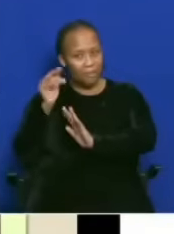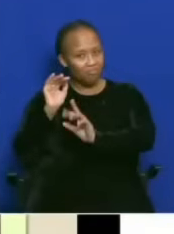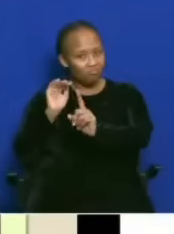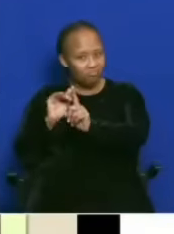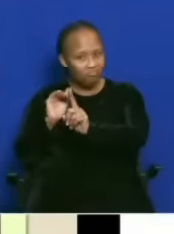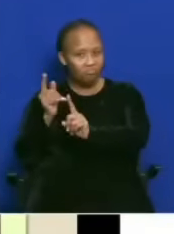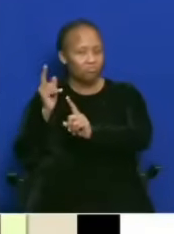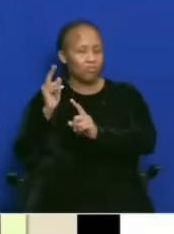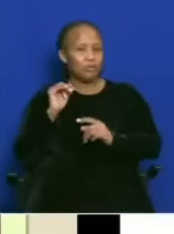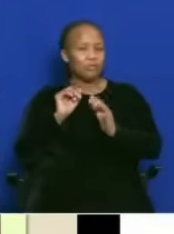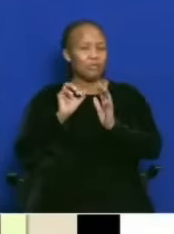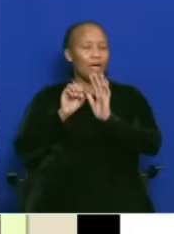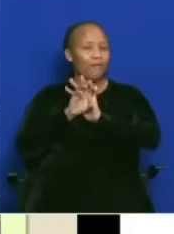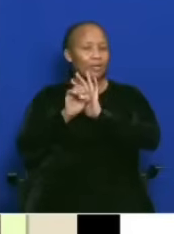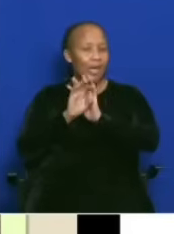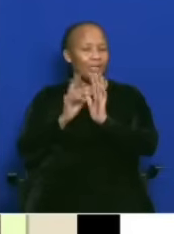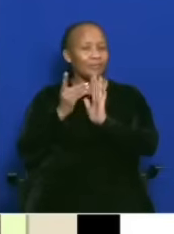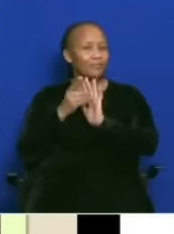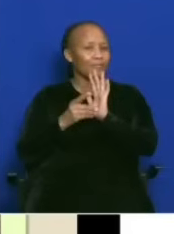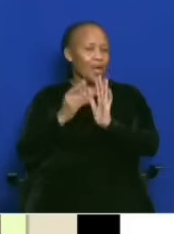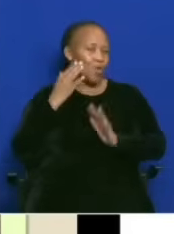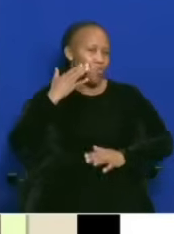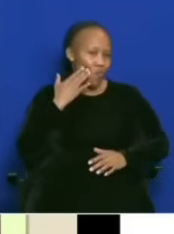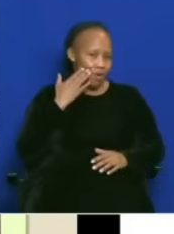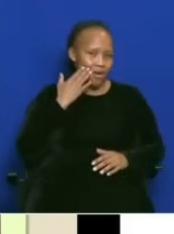our guy regarding the date.